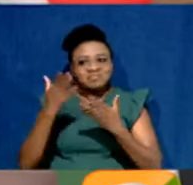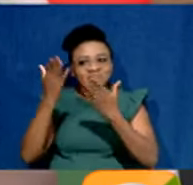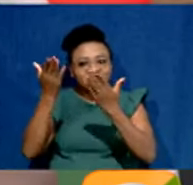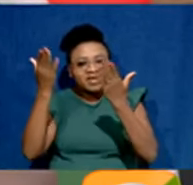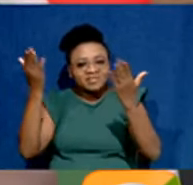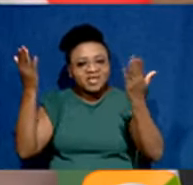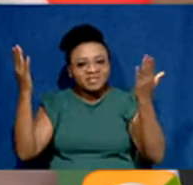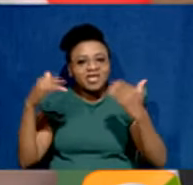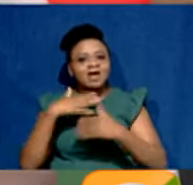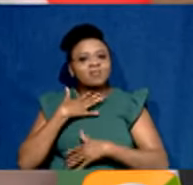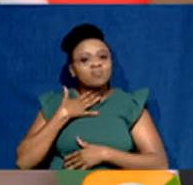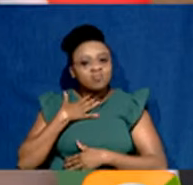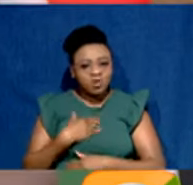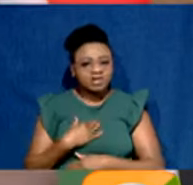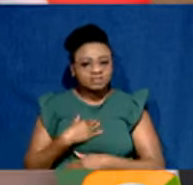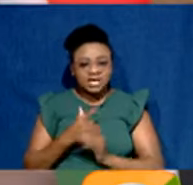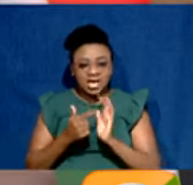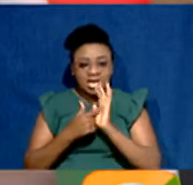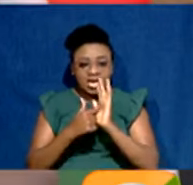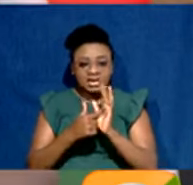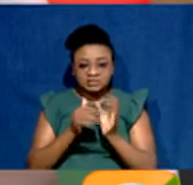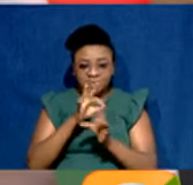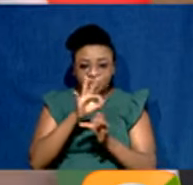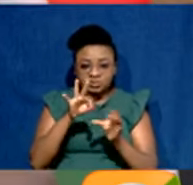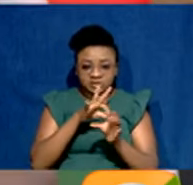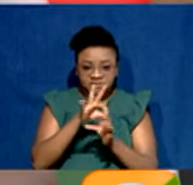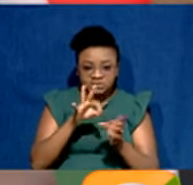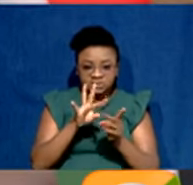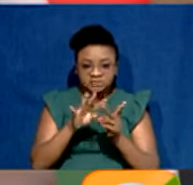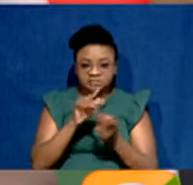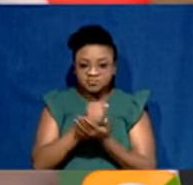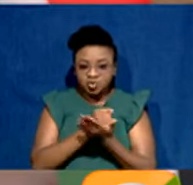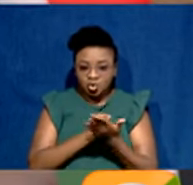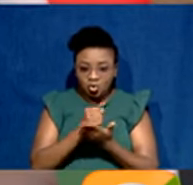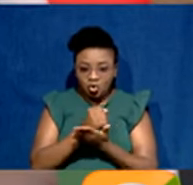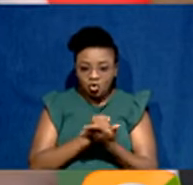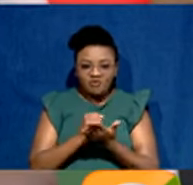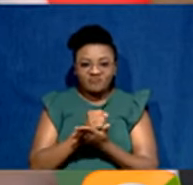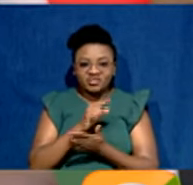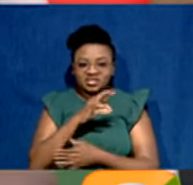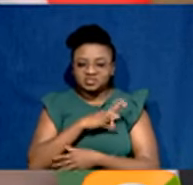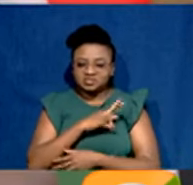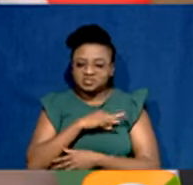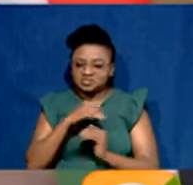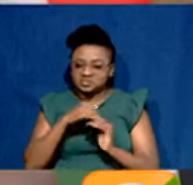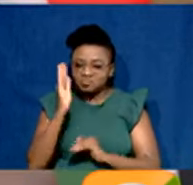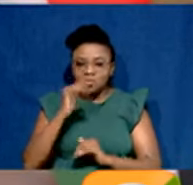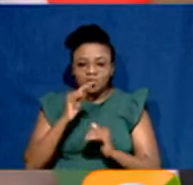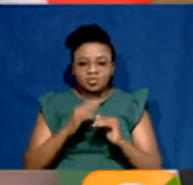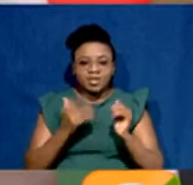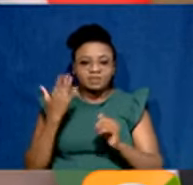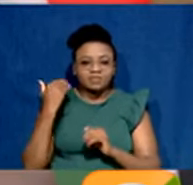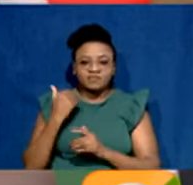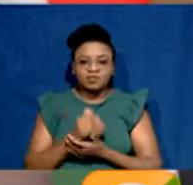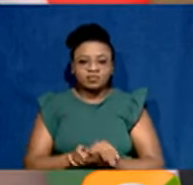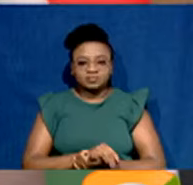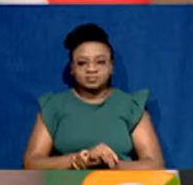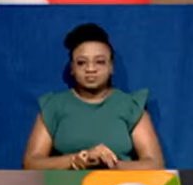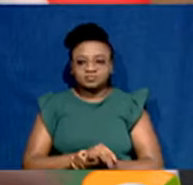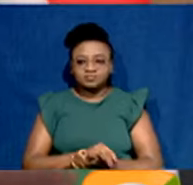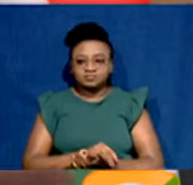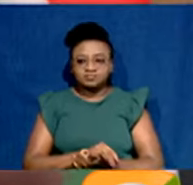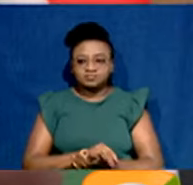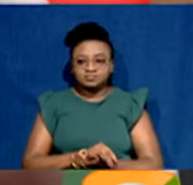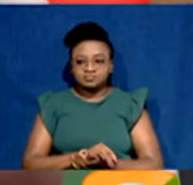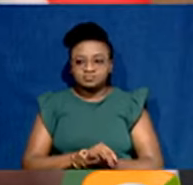the tea sector, the people in the coffee sector are earning much more than they were earning before. So